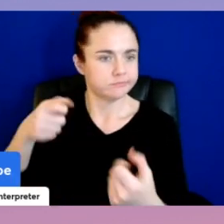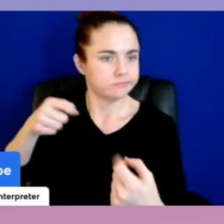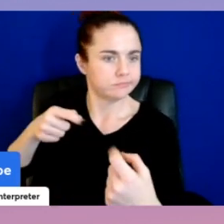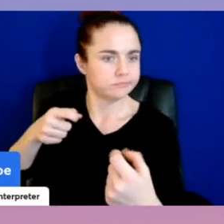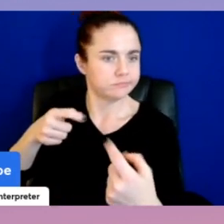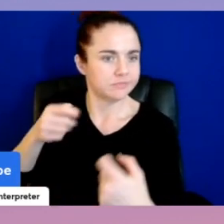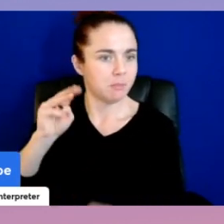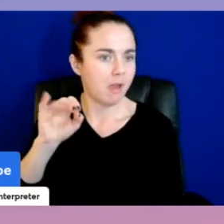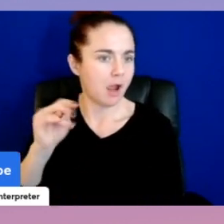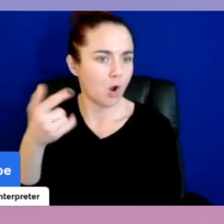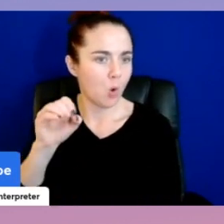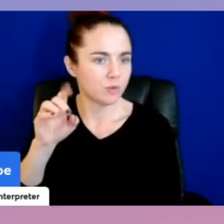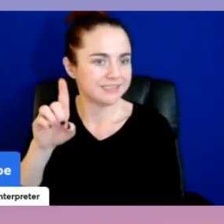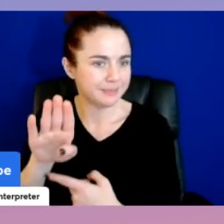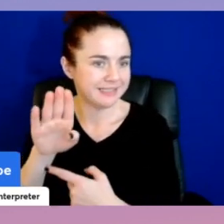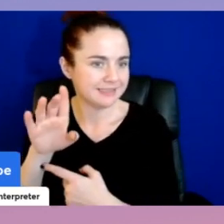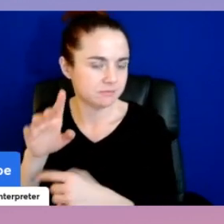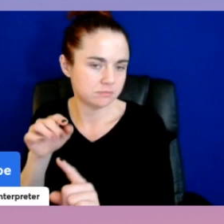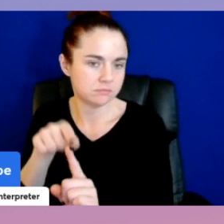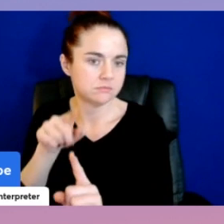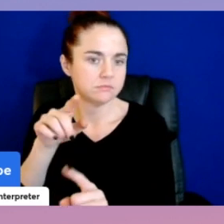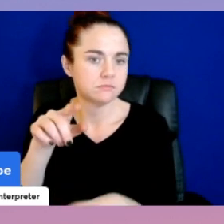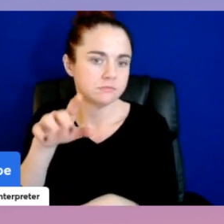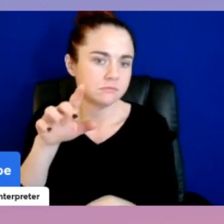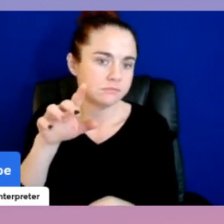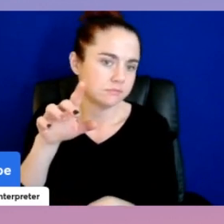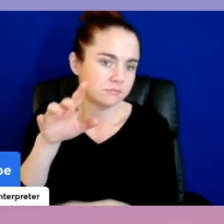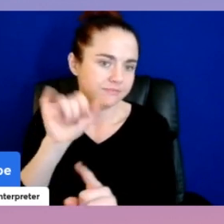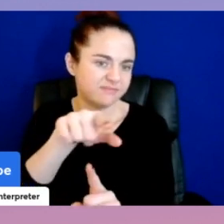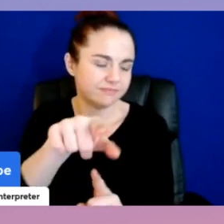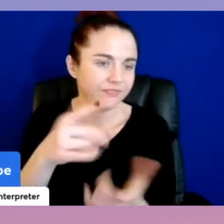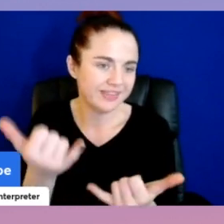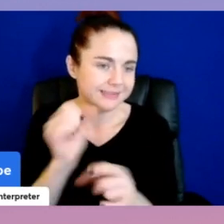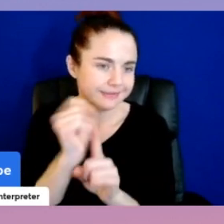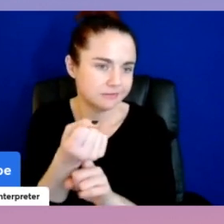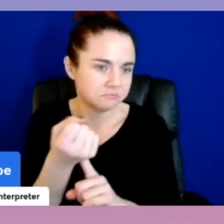the MongoDB database. And now we're good to connect.